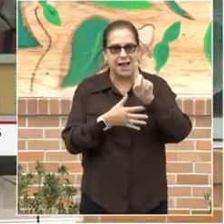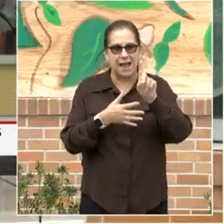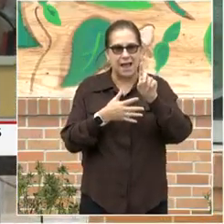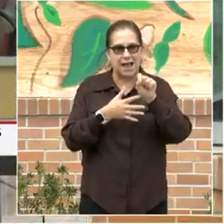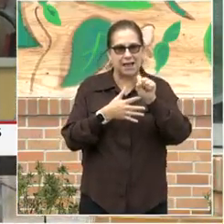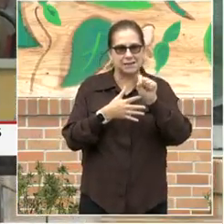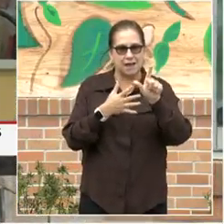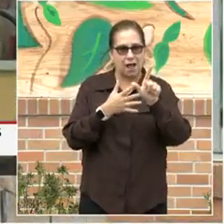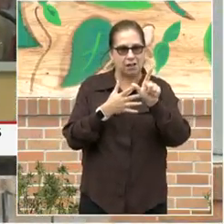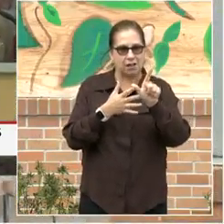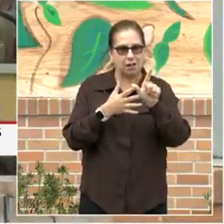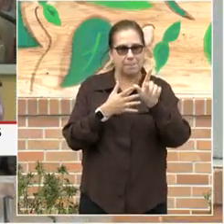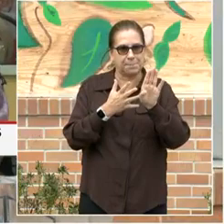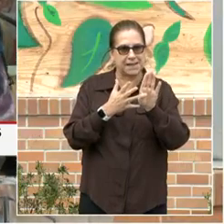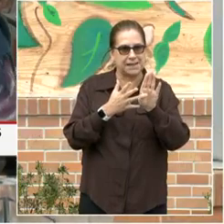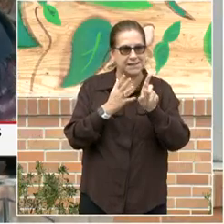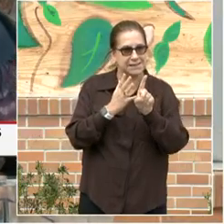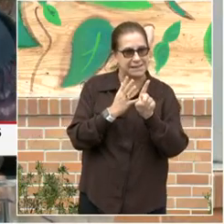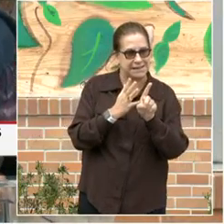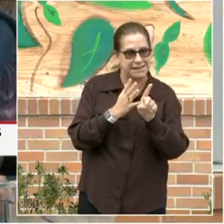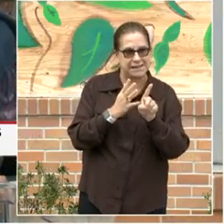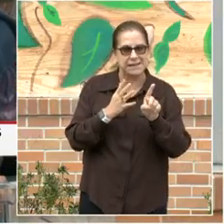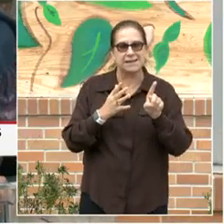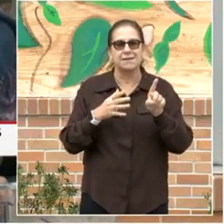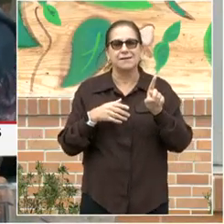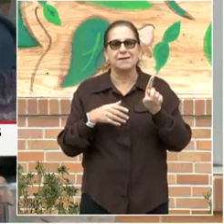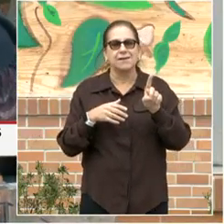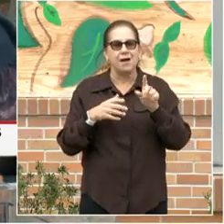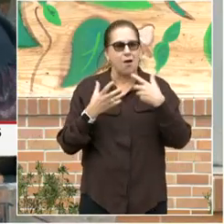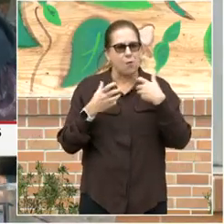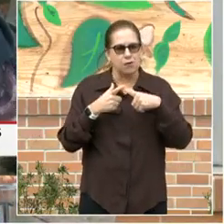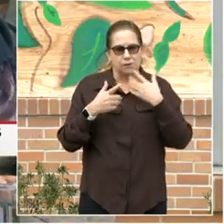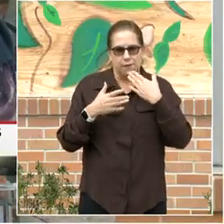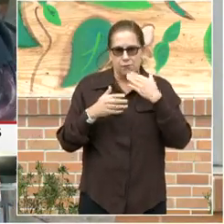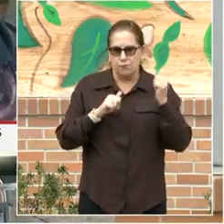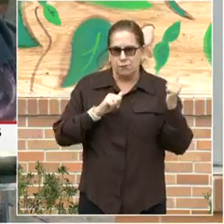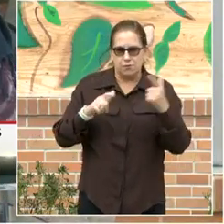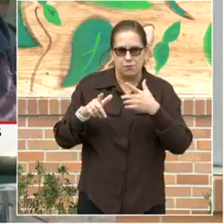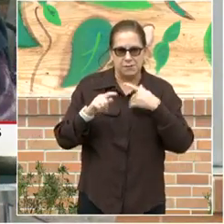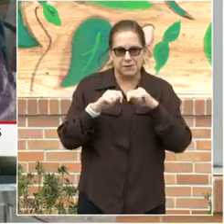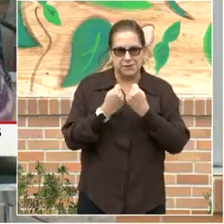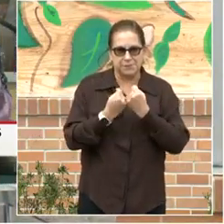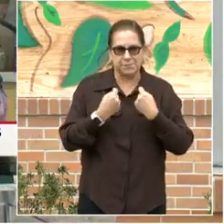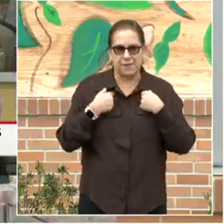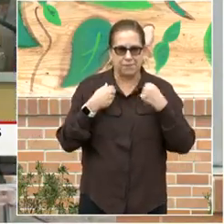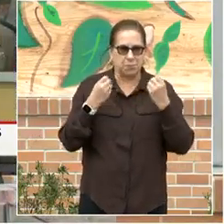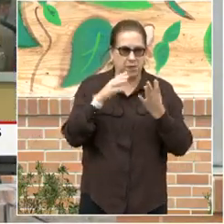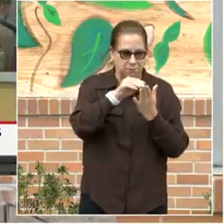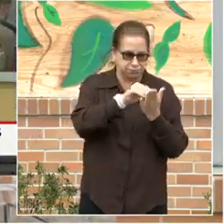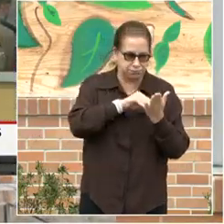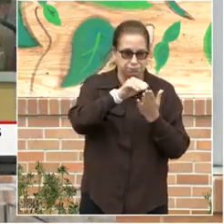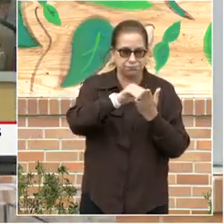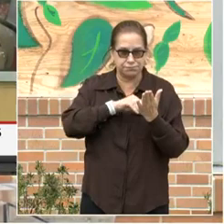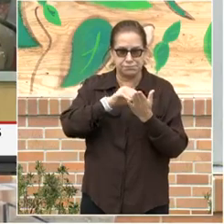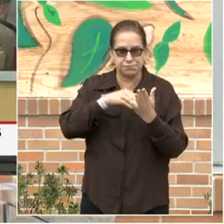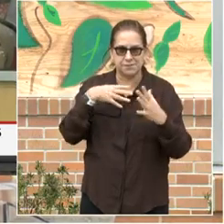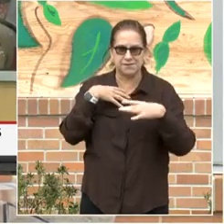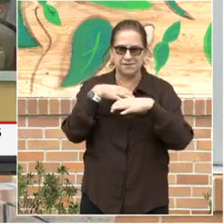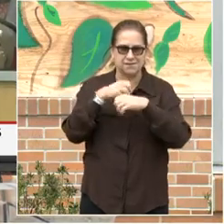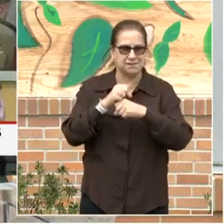to fruition. And I have a lot of notes, but I'm just going to say